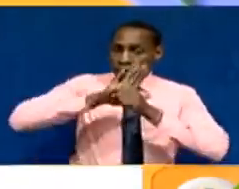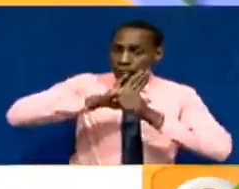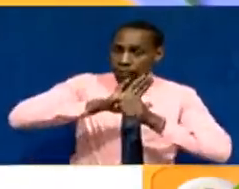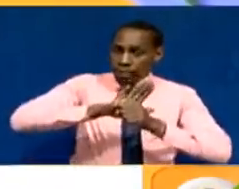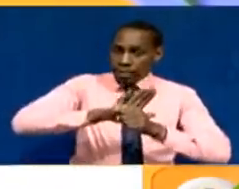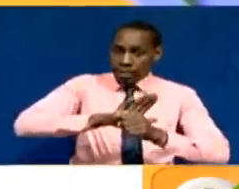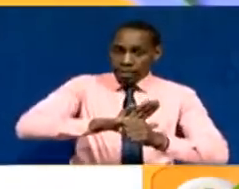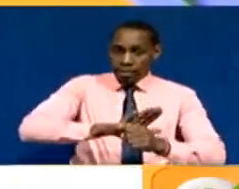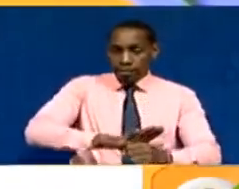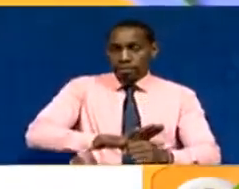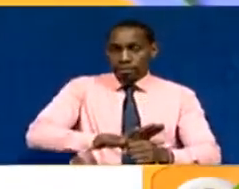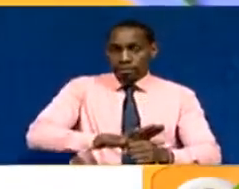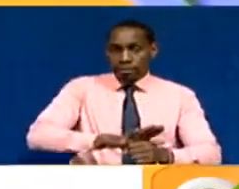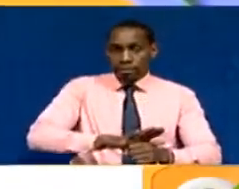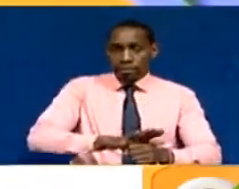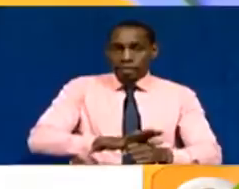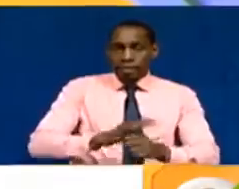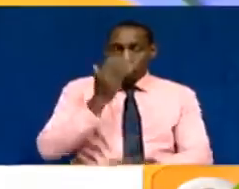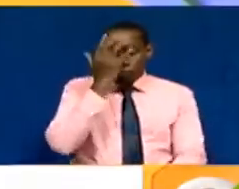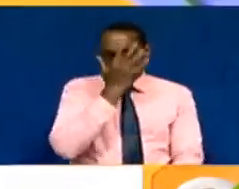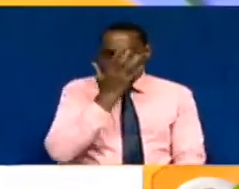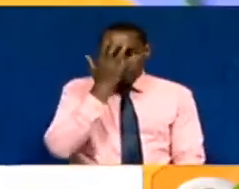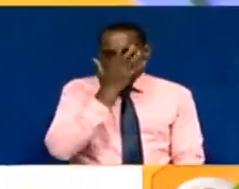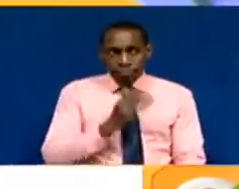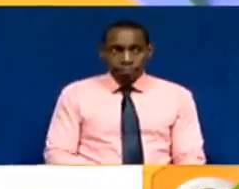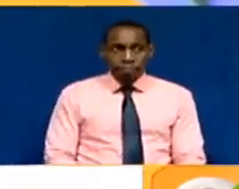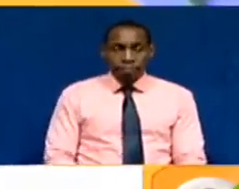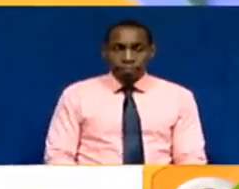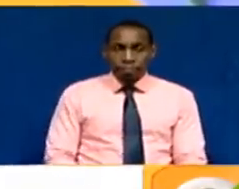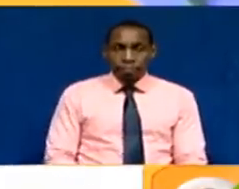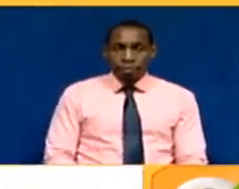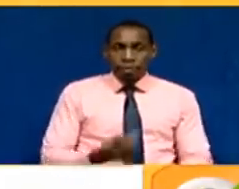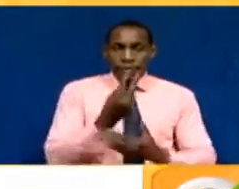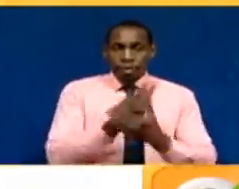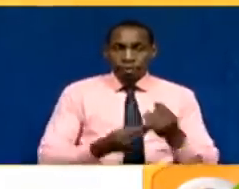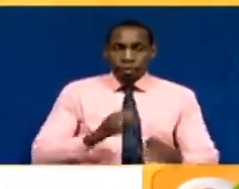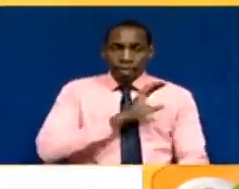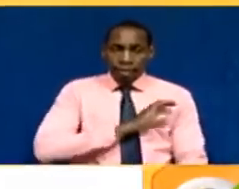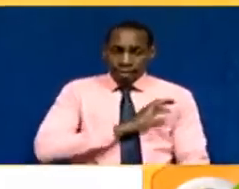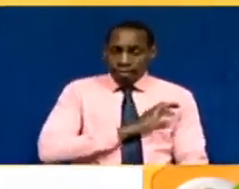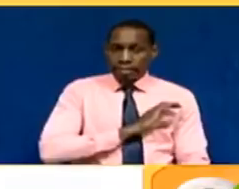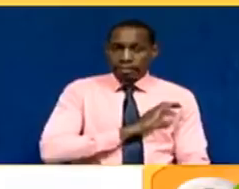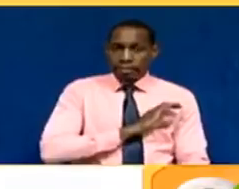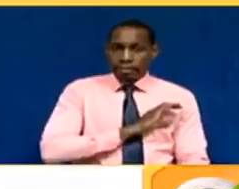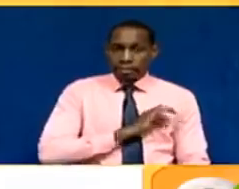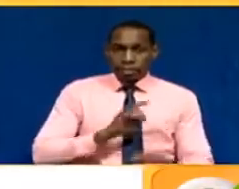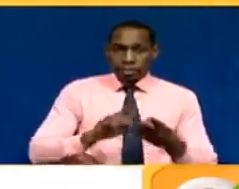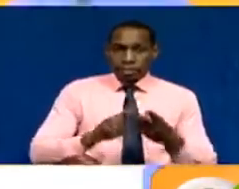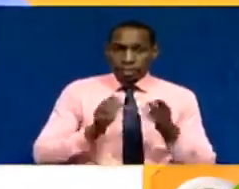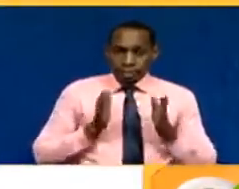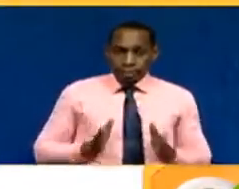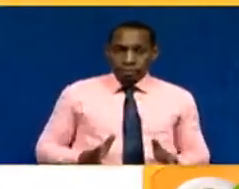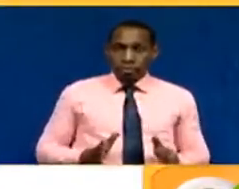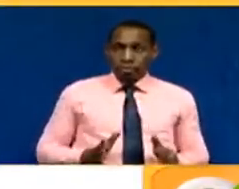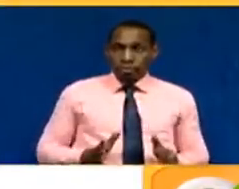undermine and humiliate both the character and the